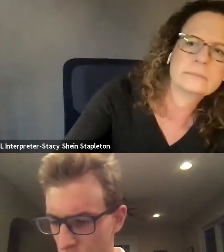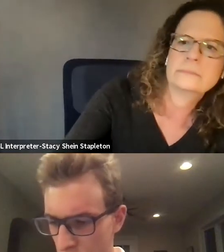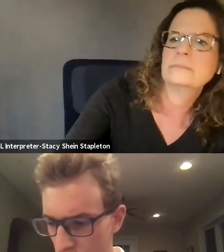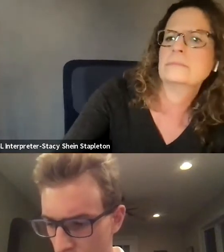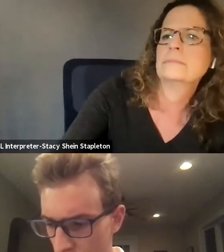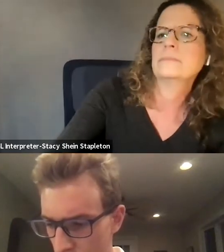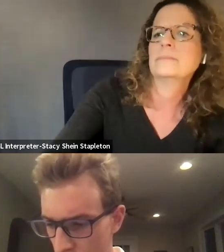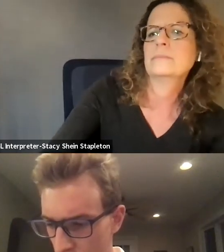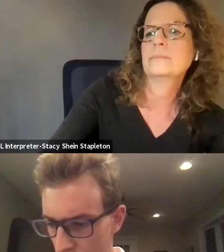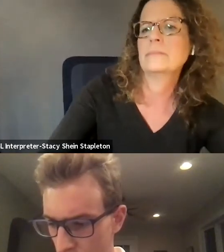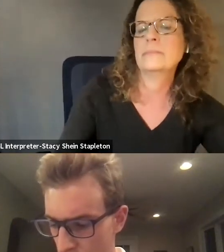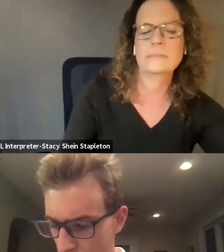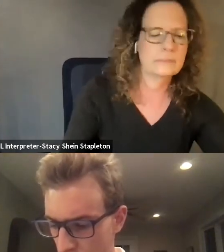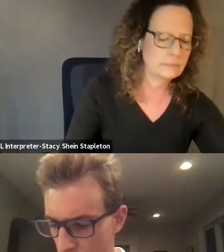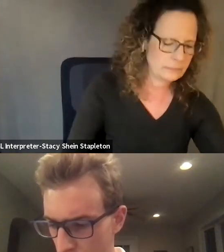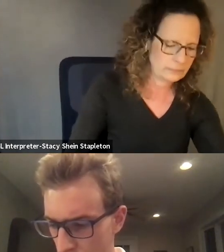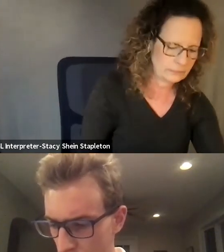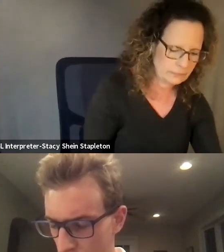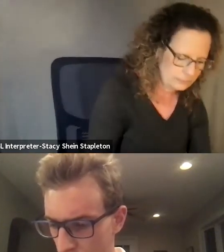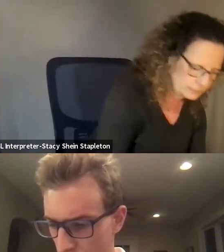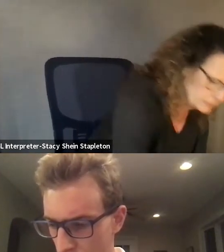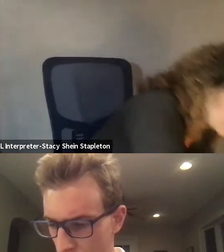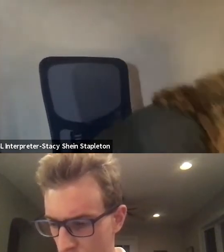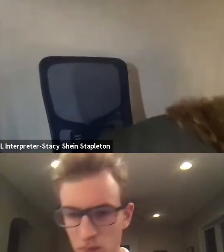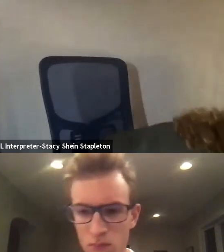up and working to take that leadership role.